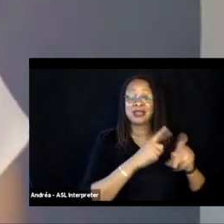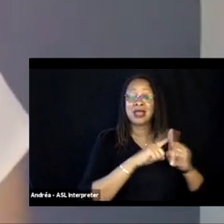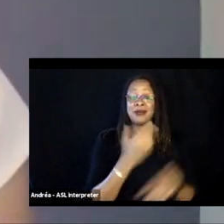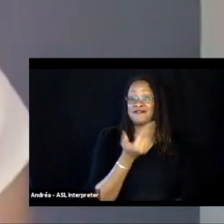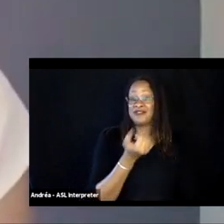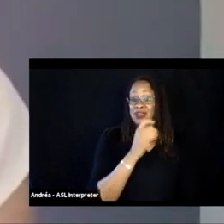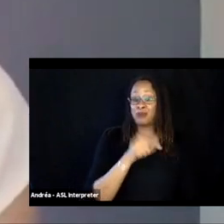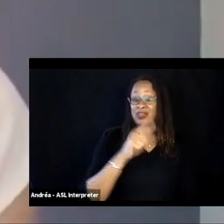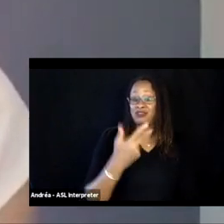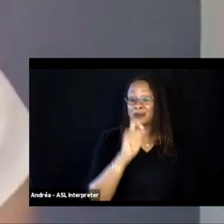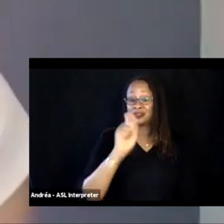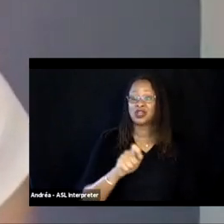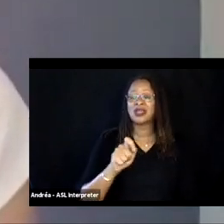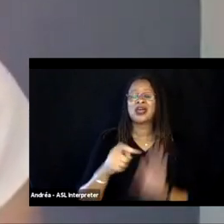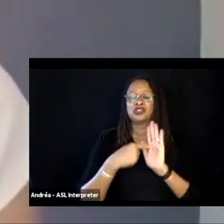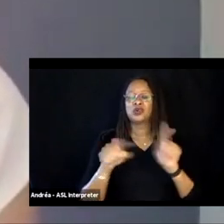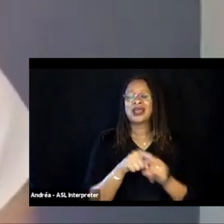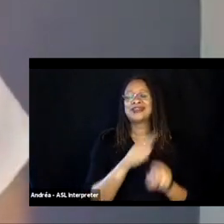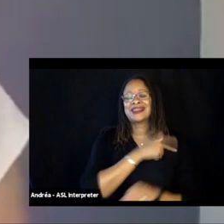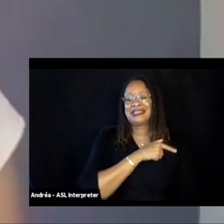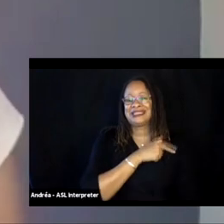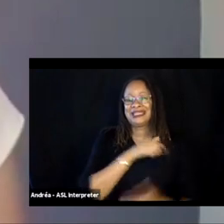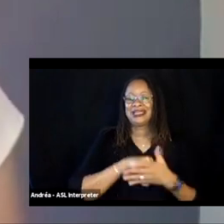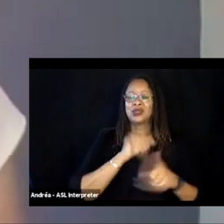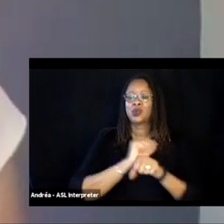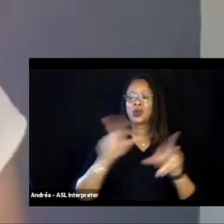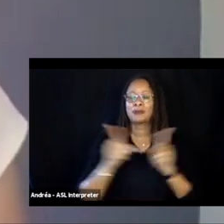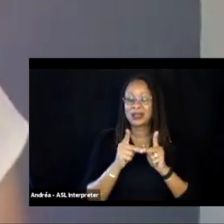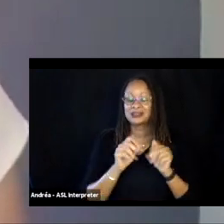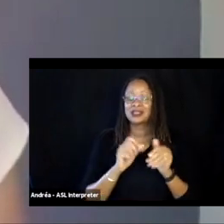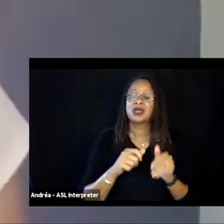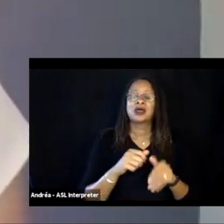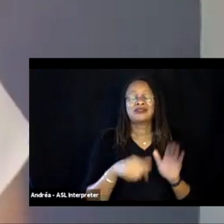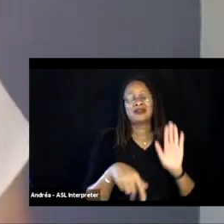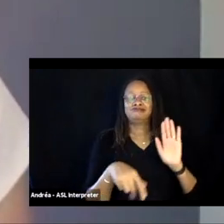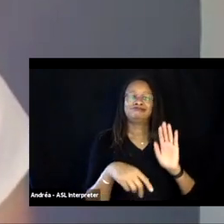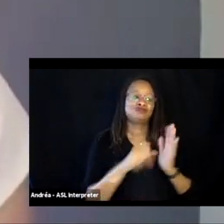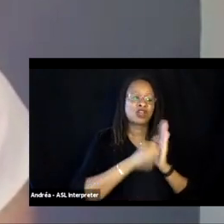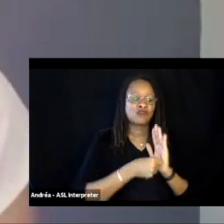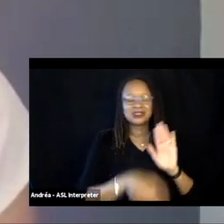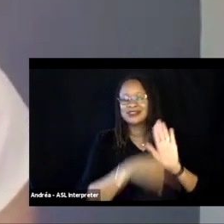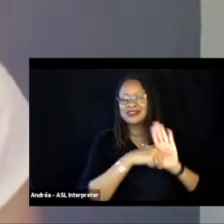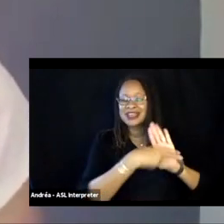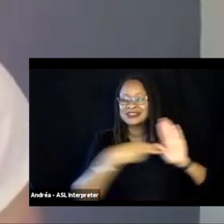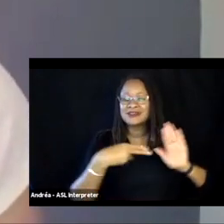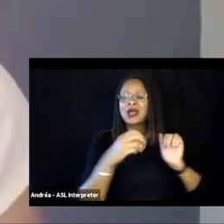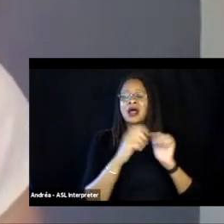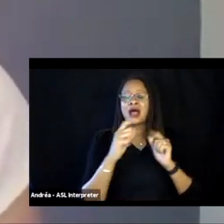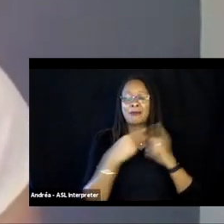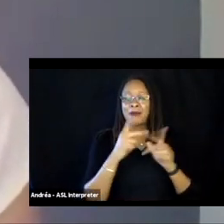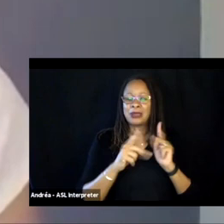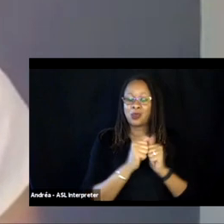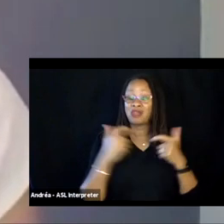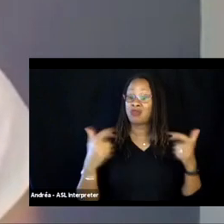15% of them are shown as lazy in the workplace, which reinforces a very negative stereotype about people with large body types. And in fact,